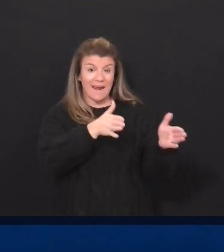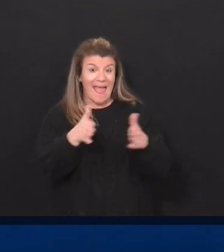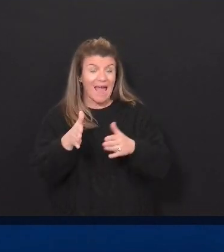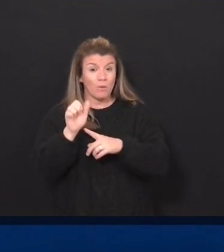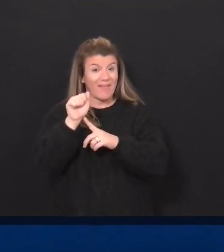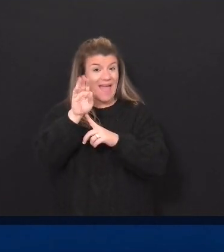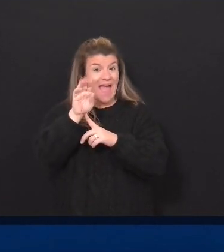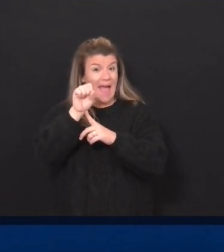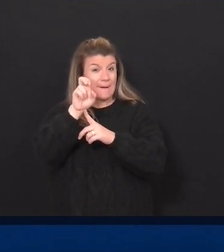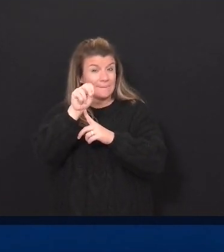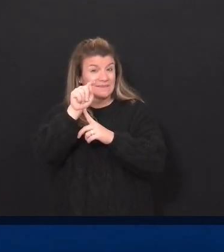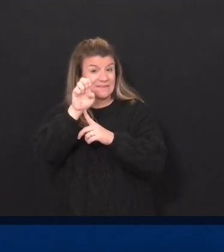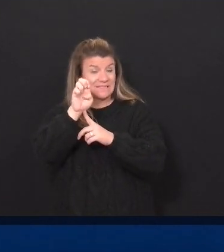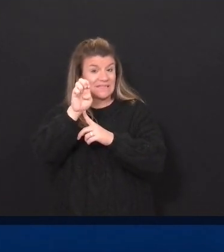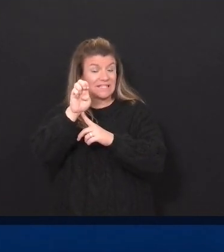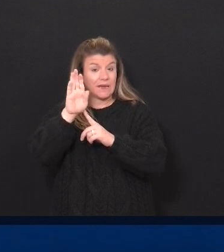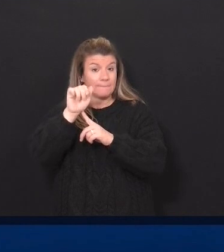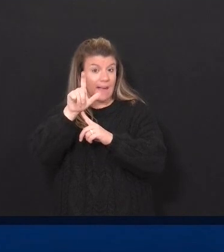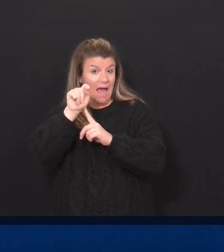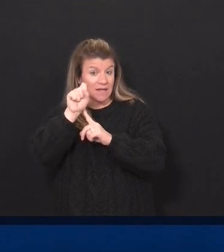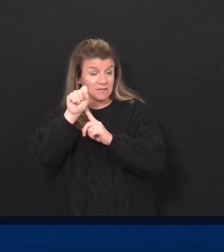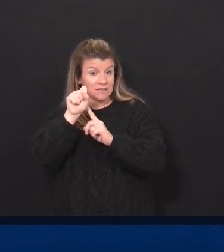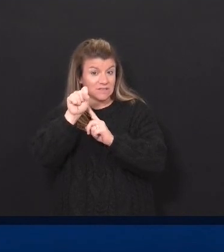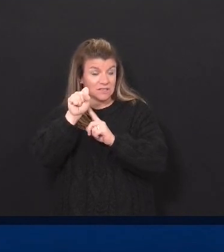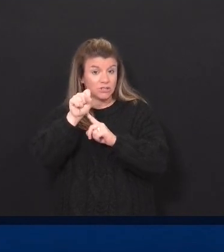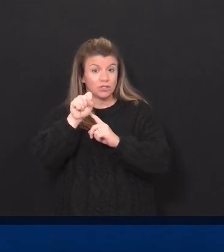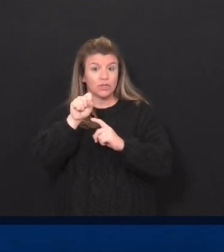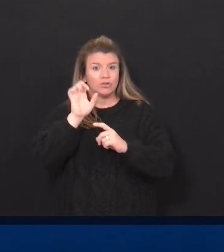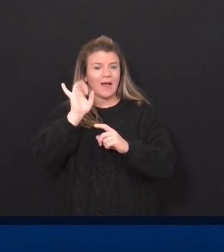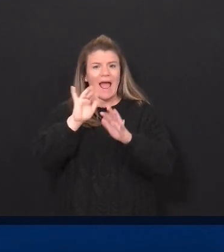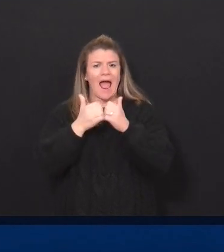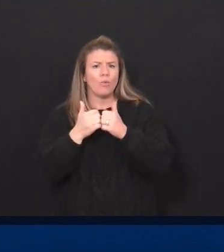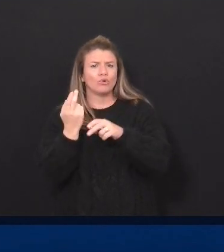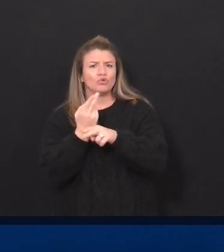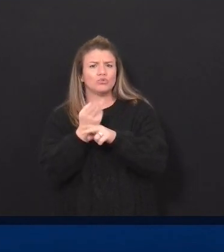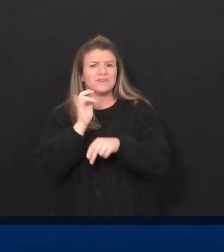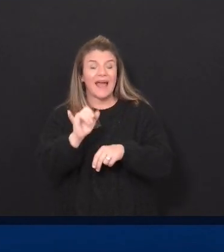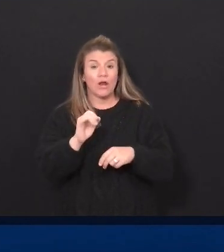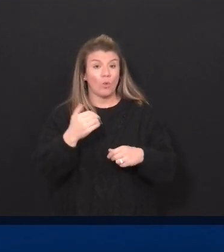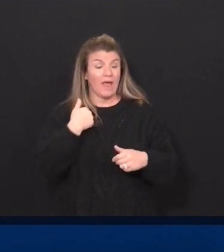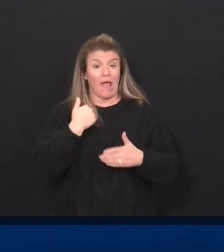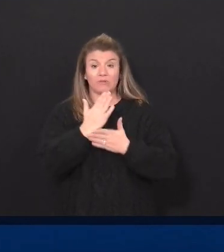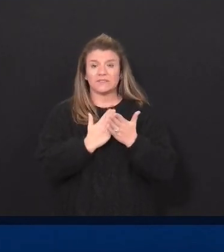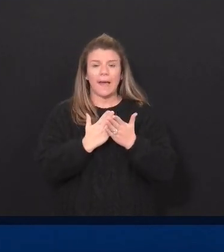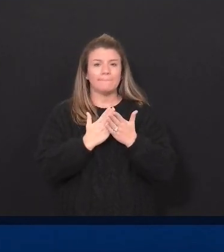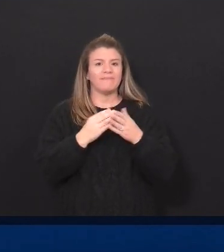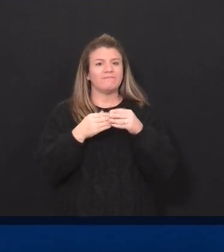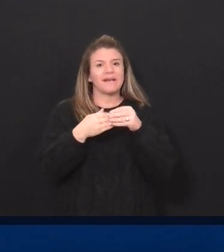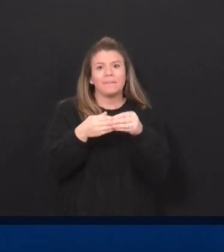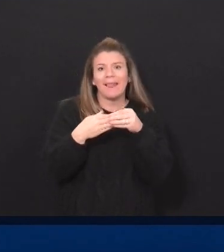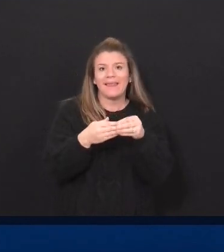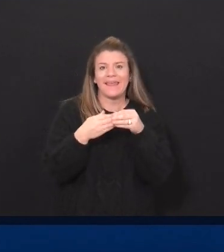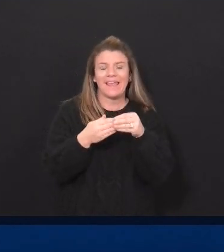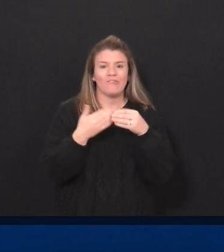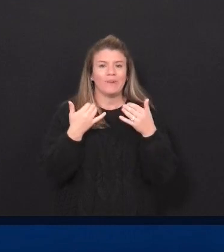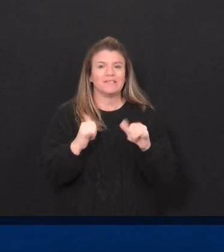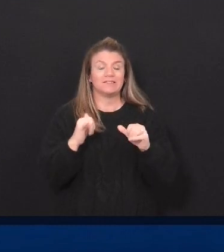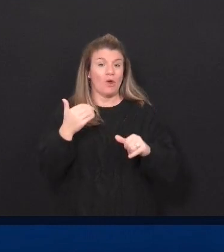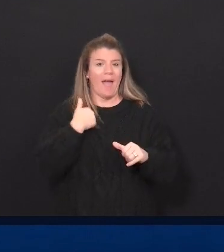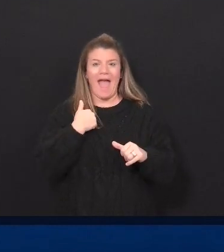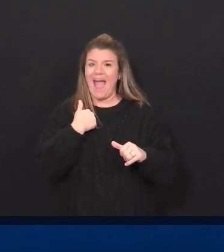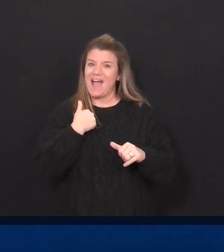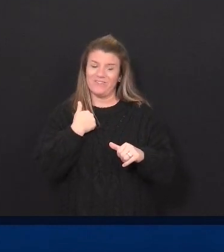ballots roughly the same as described before? And is there leeway if West Virginia still has an